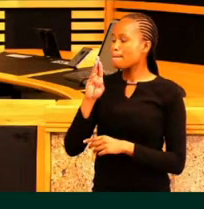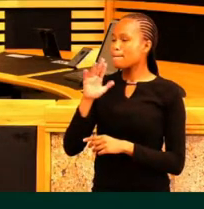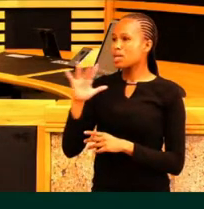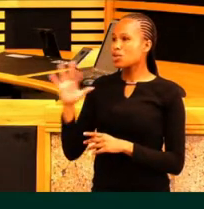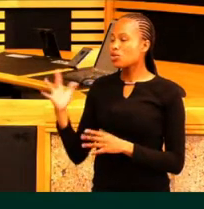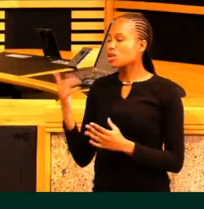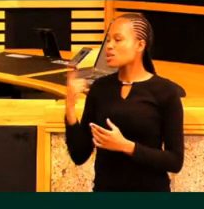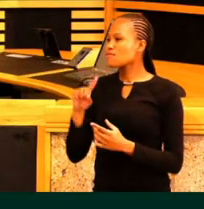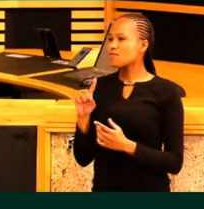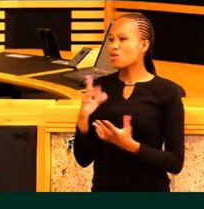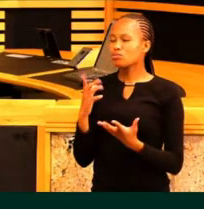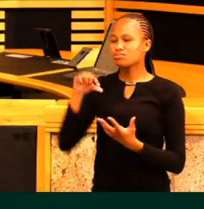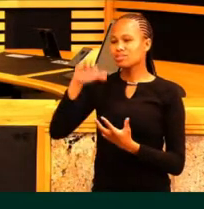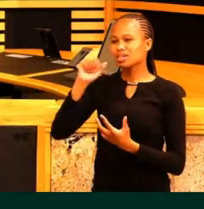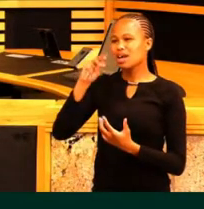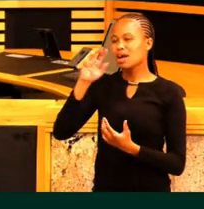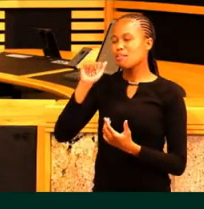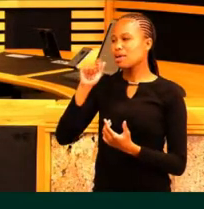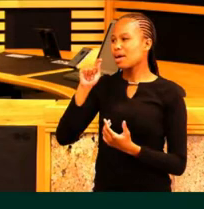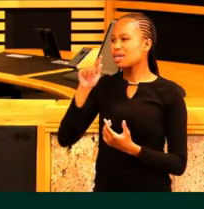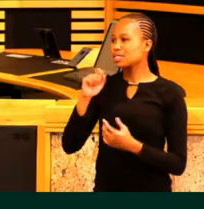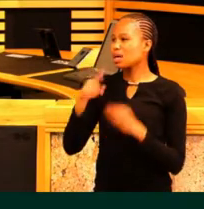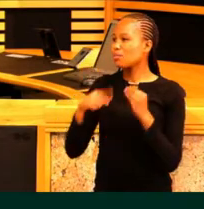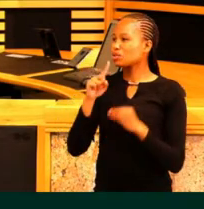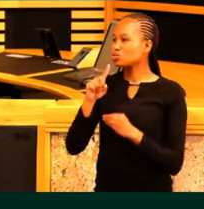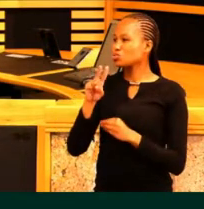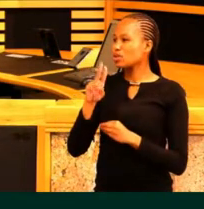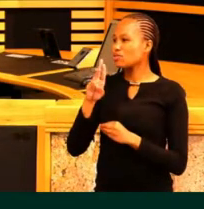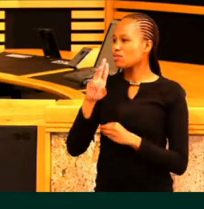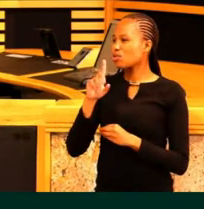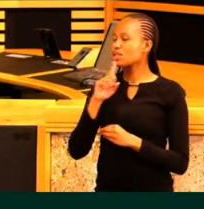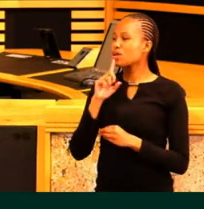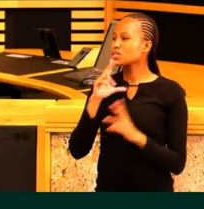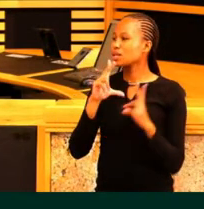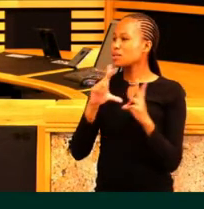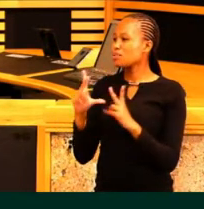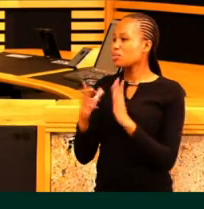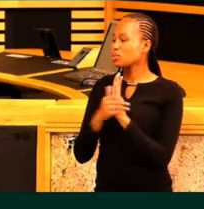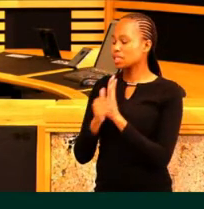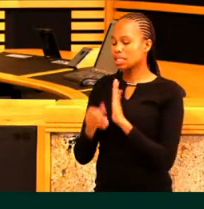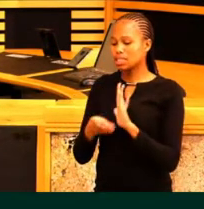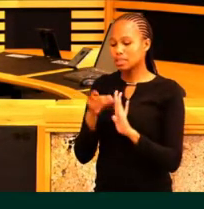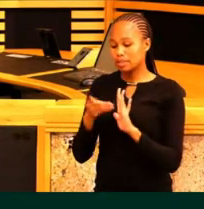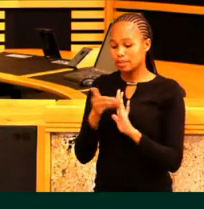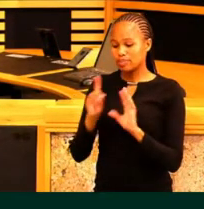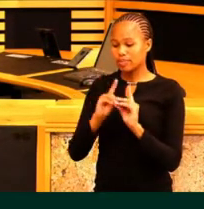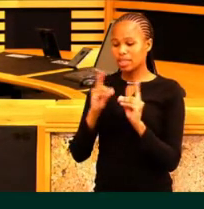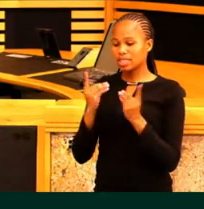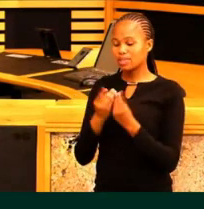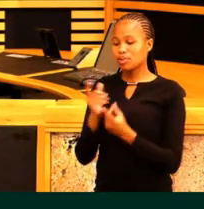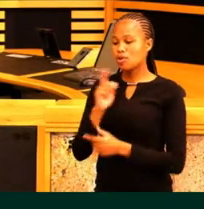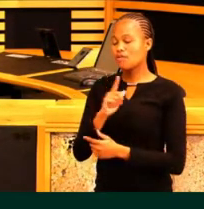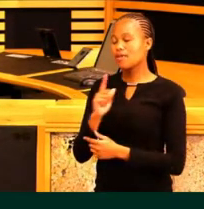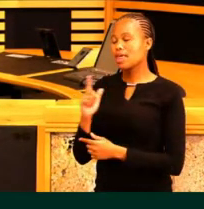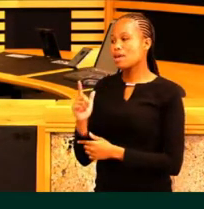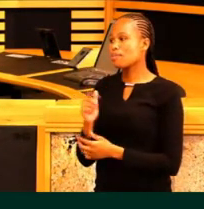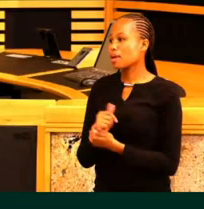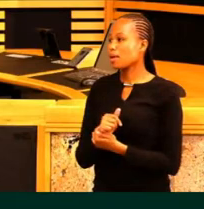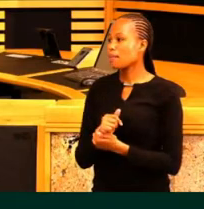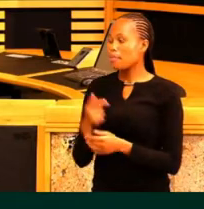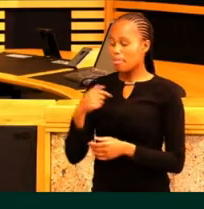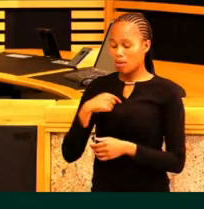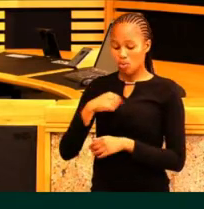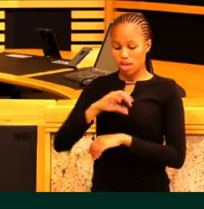that will be benefiting about 24 000 people in terms of skills development with the Department of Labor we are a